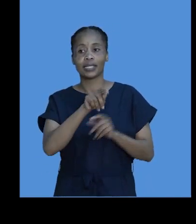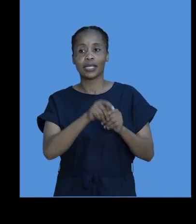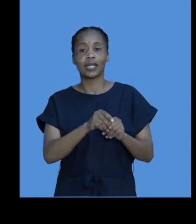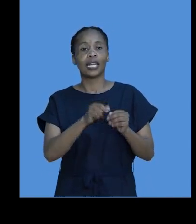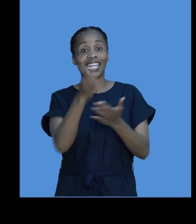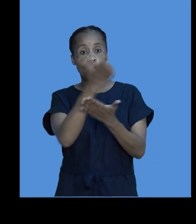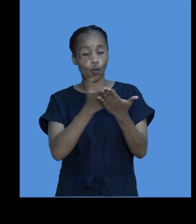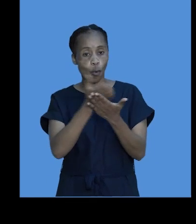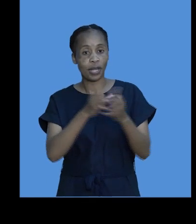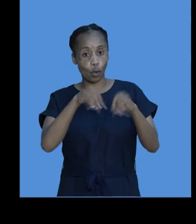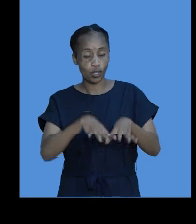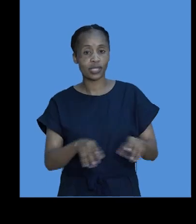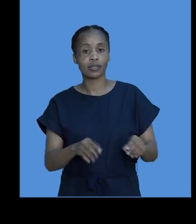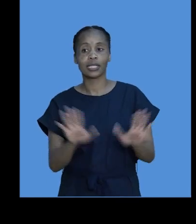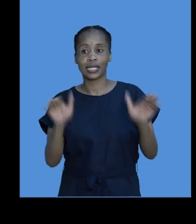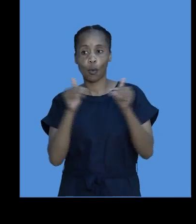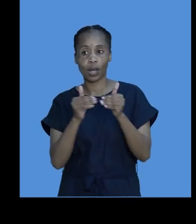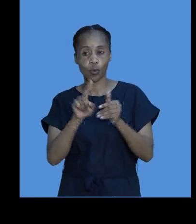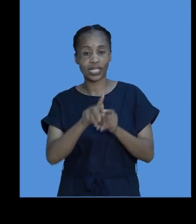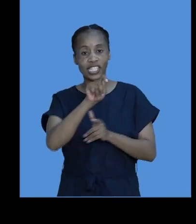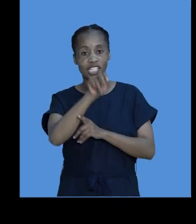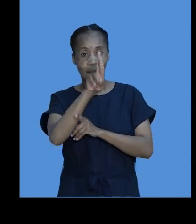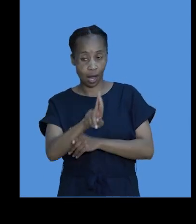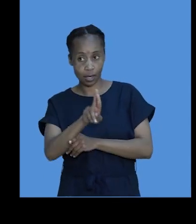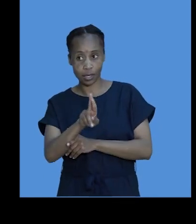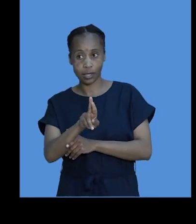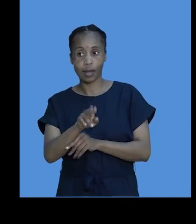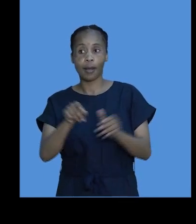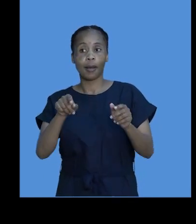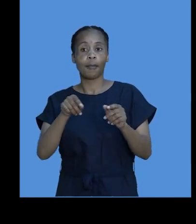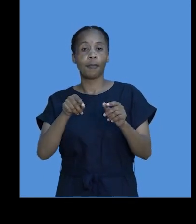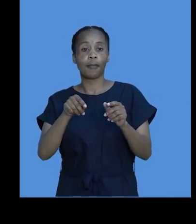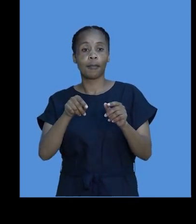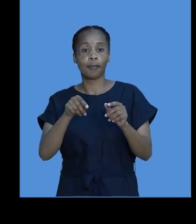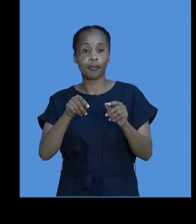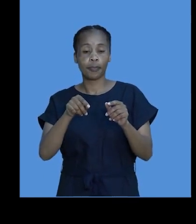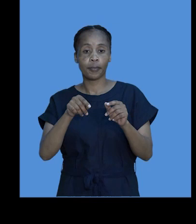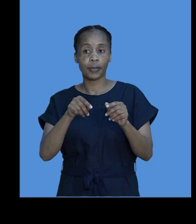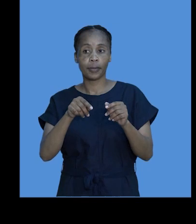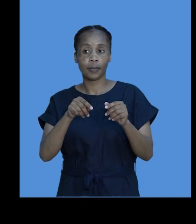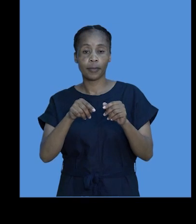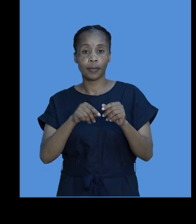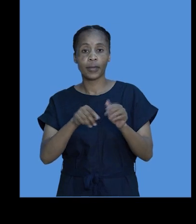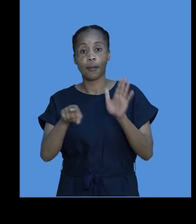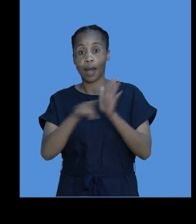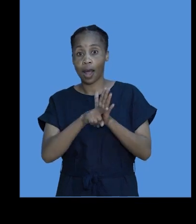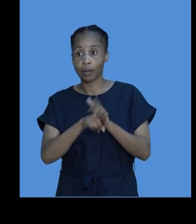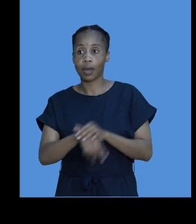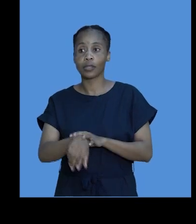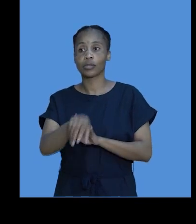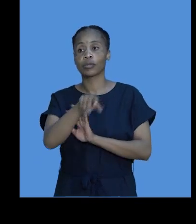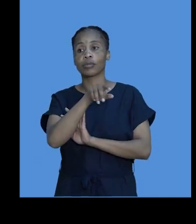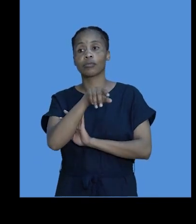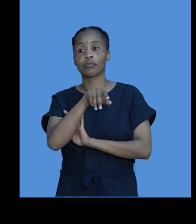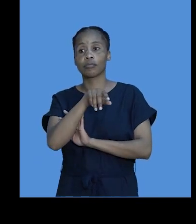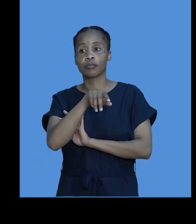so economic loss equals to total revenue minus total cost. Right, how do we find total